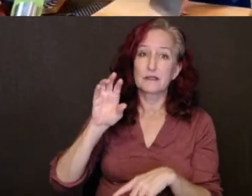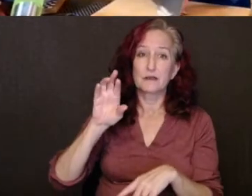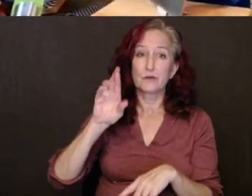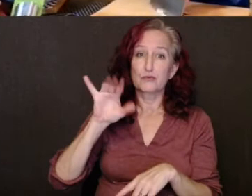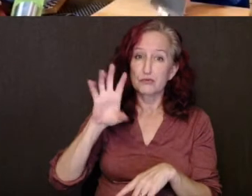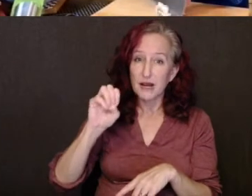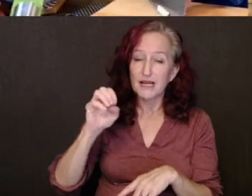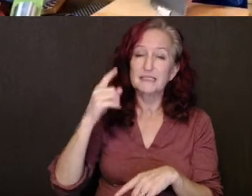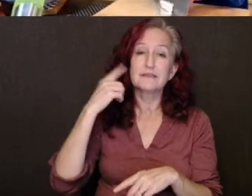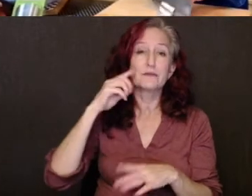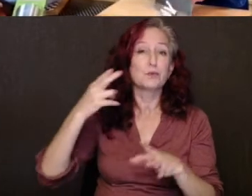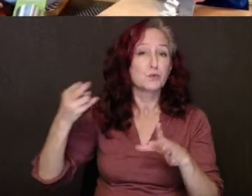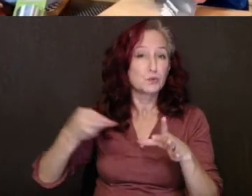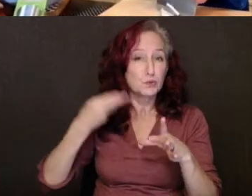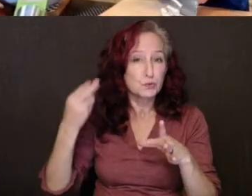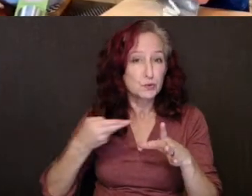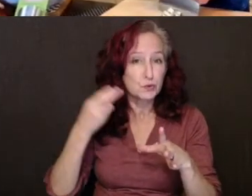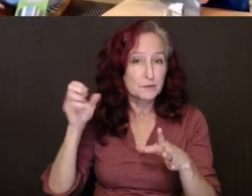to go.